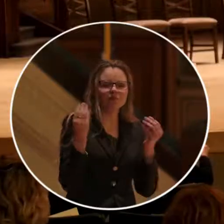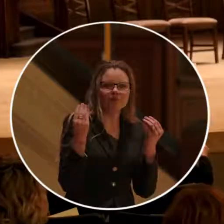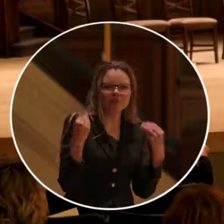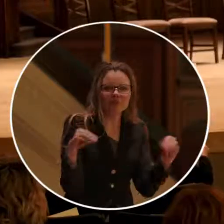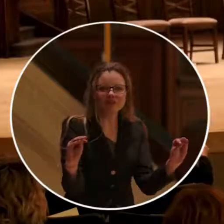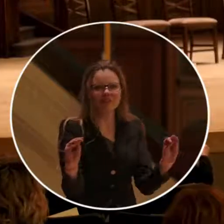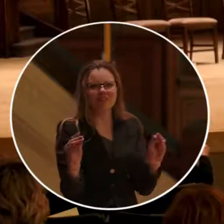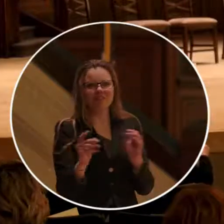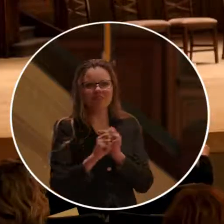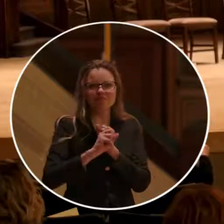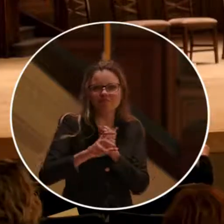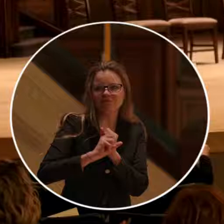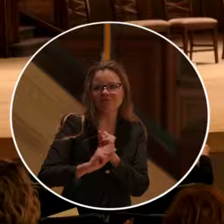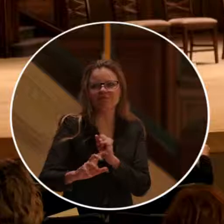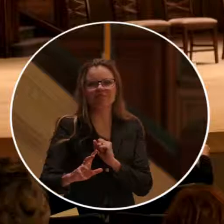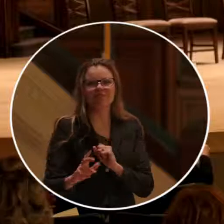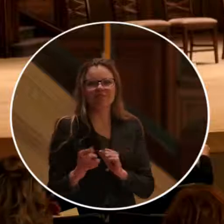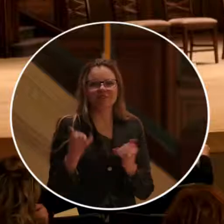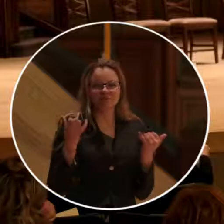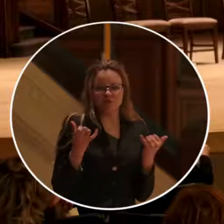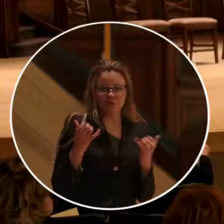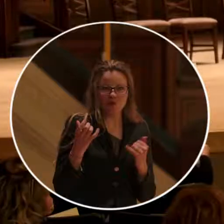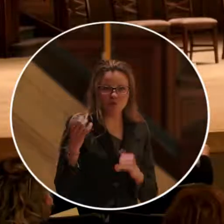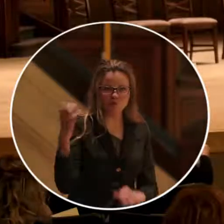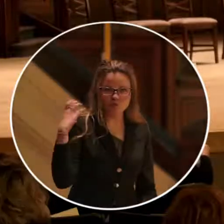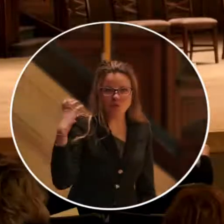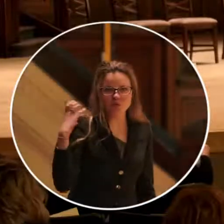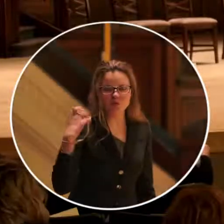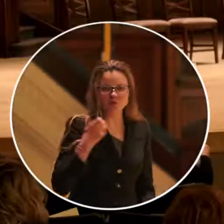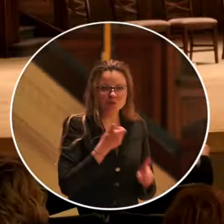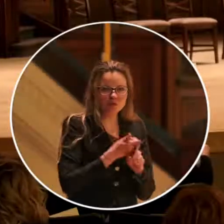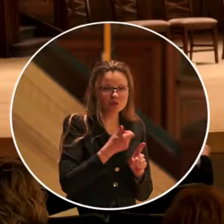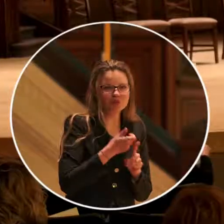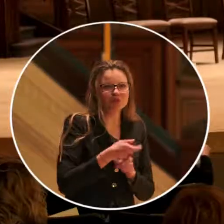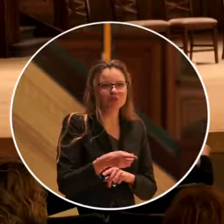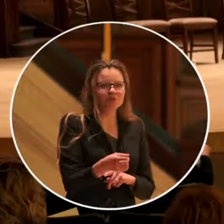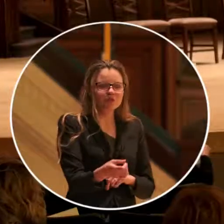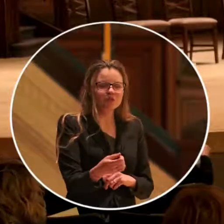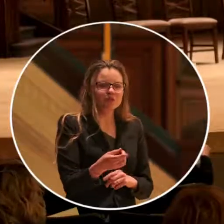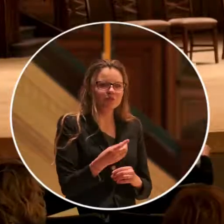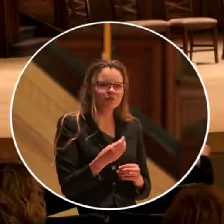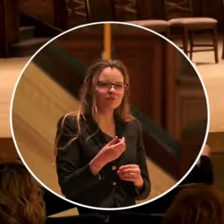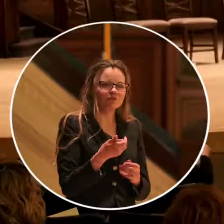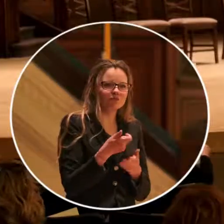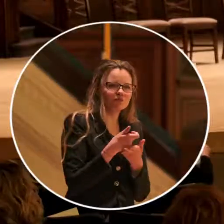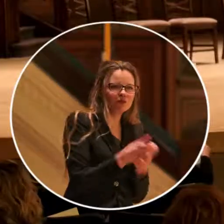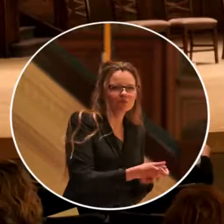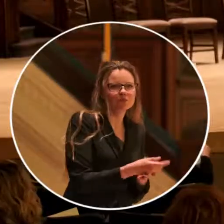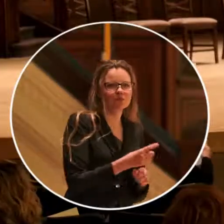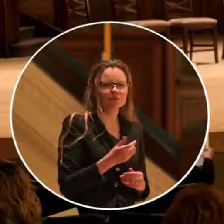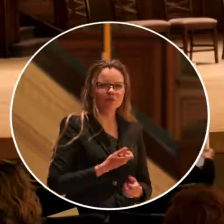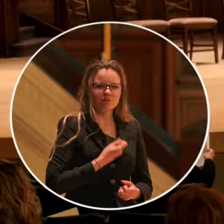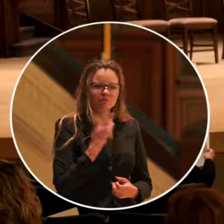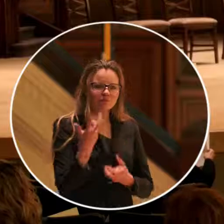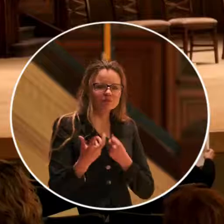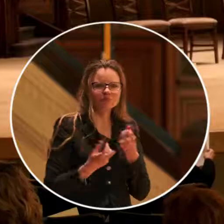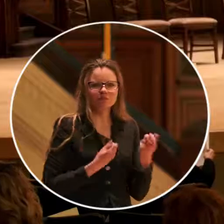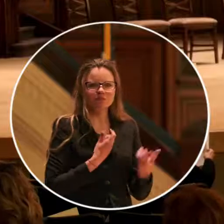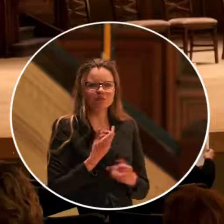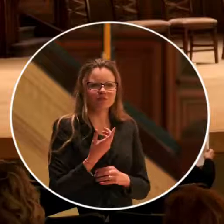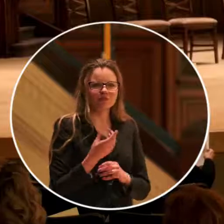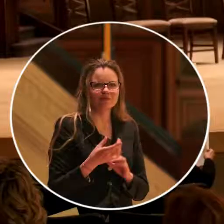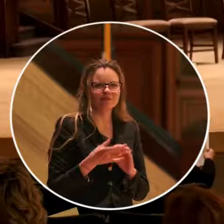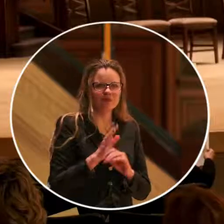media. Now, as a coach, she helps others learn to confidently tell their own stories. Andrea is a proud mom of her